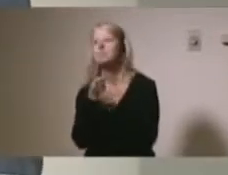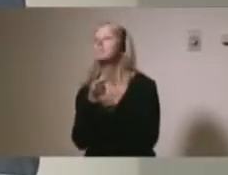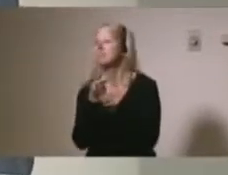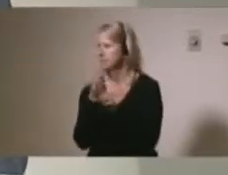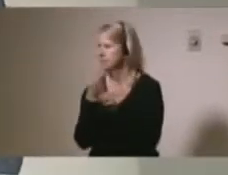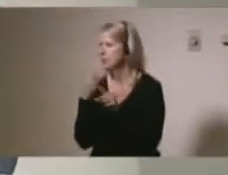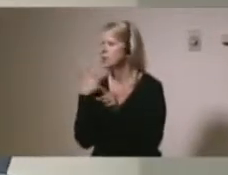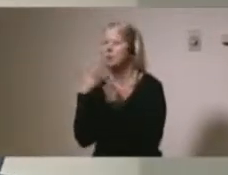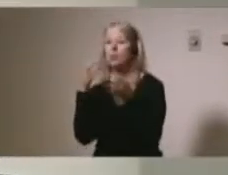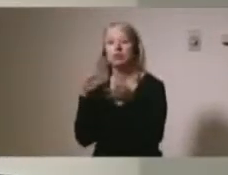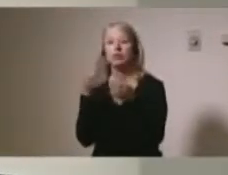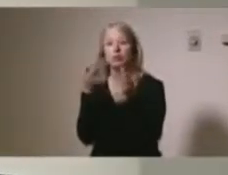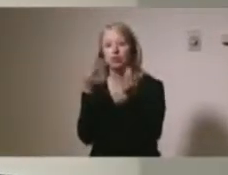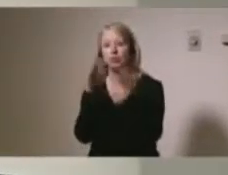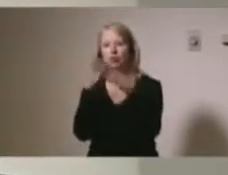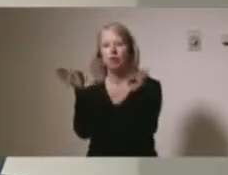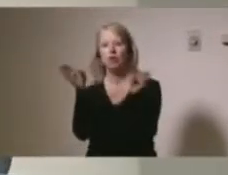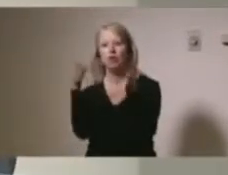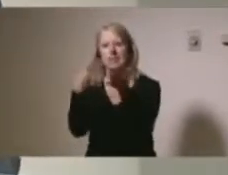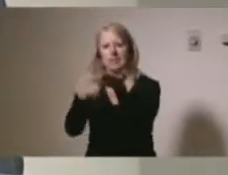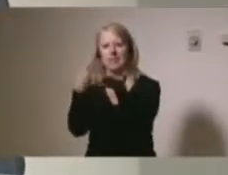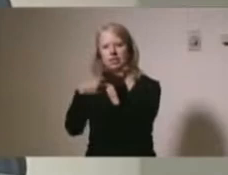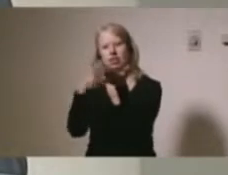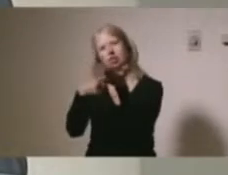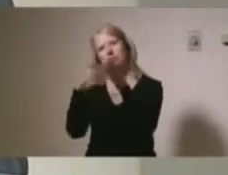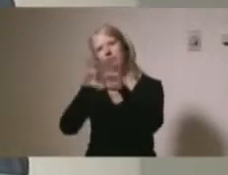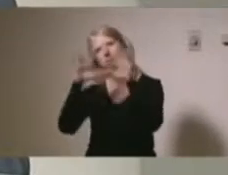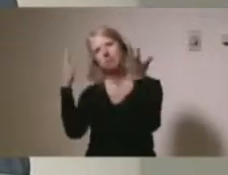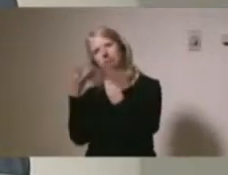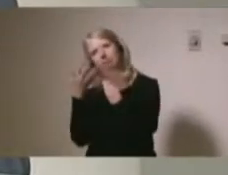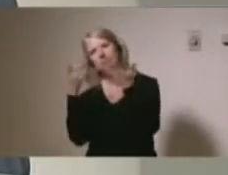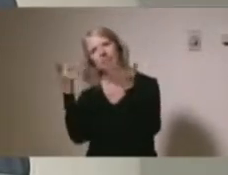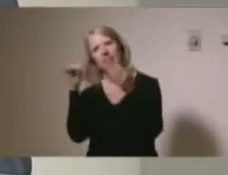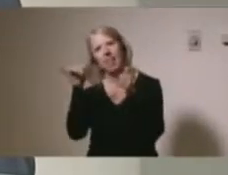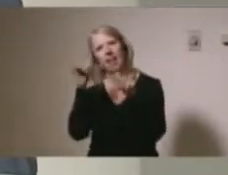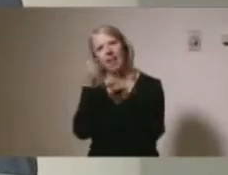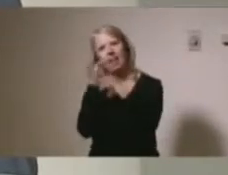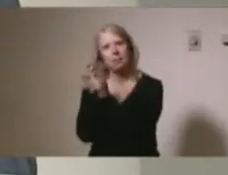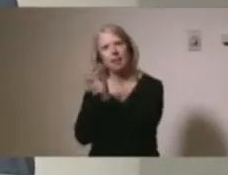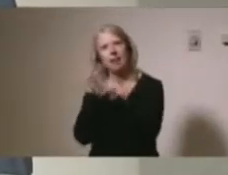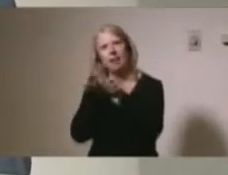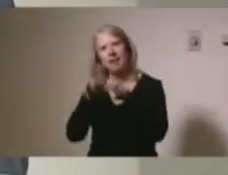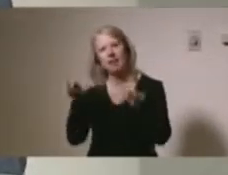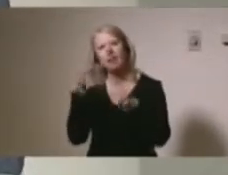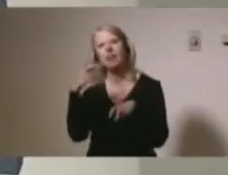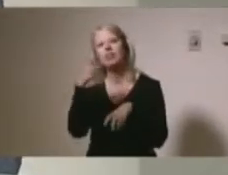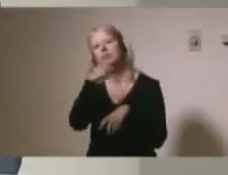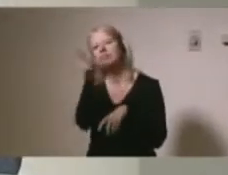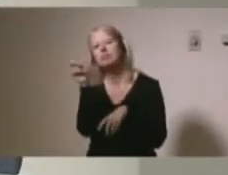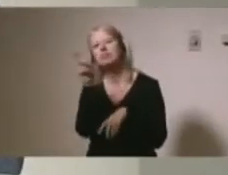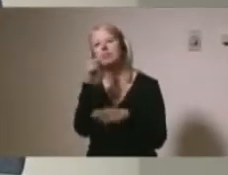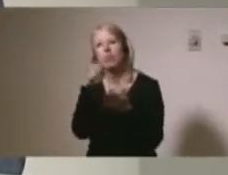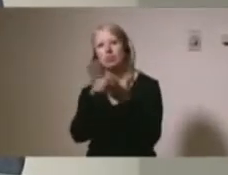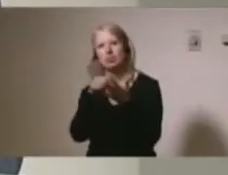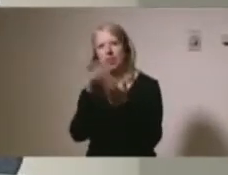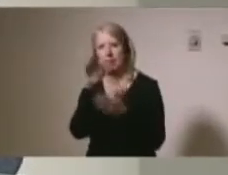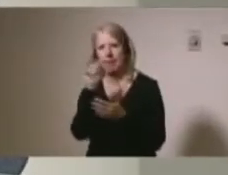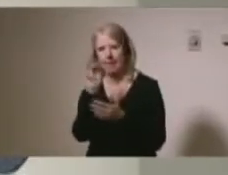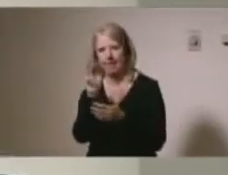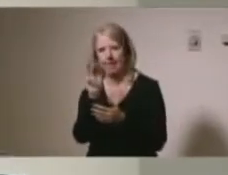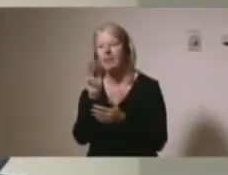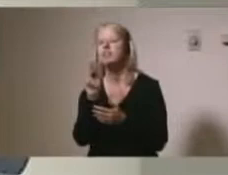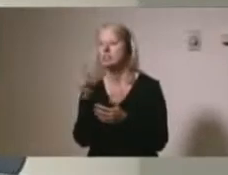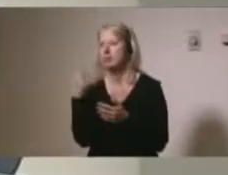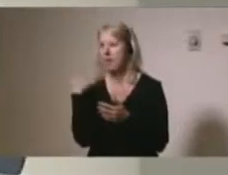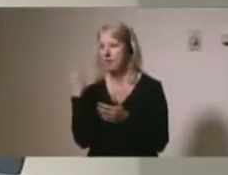we'd organize a roundtable to discuss of the social impacts of postal banks. So we have